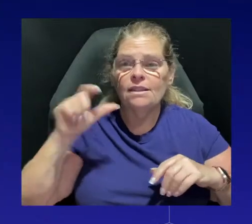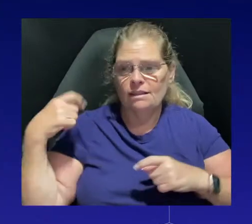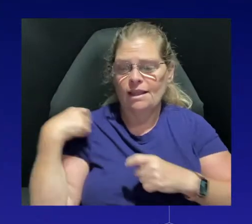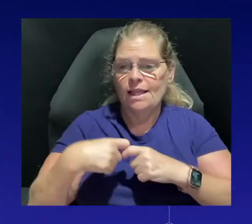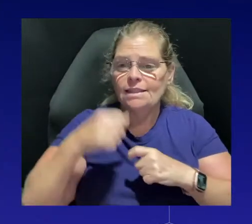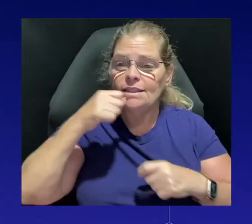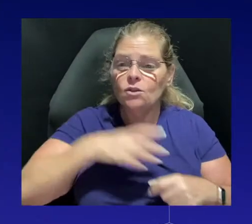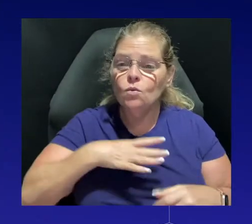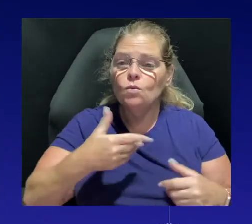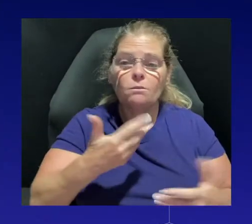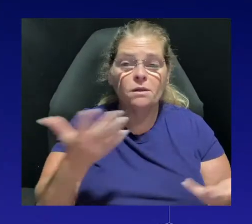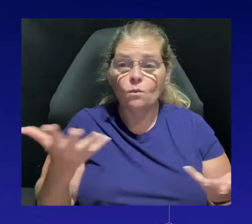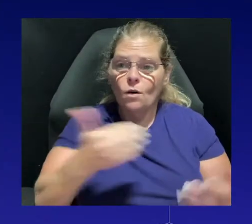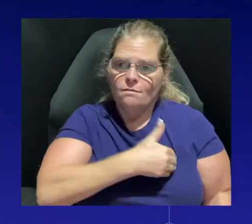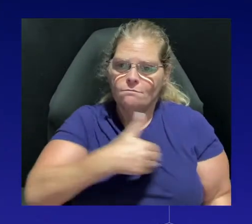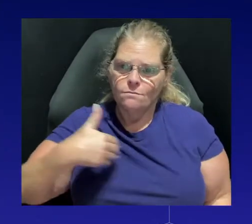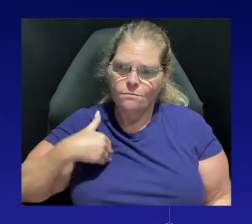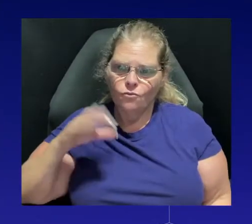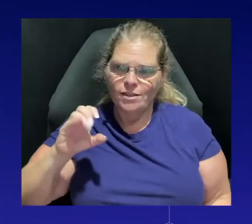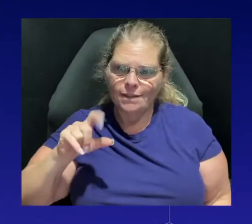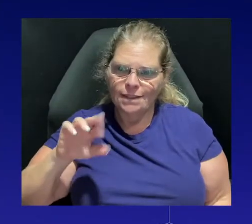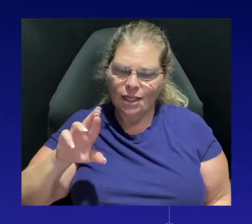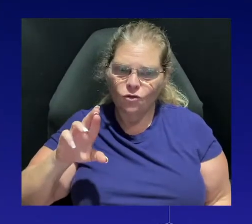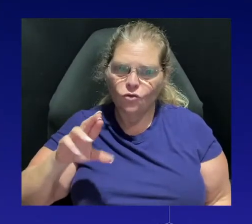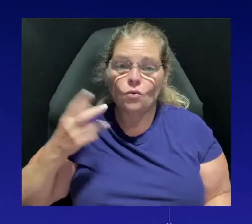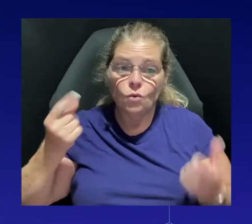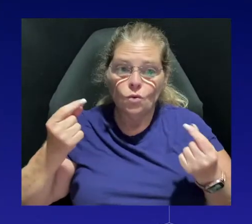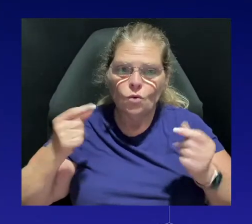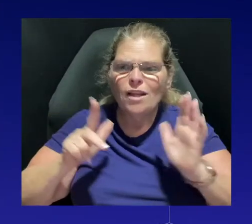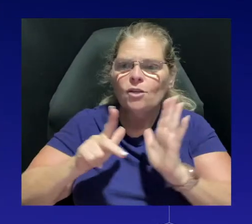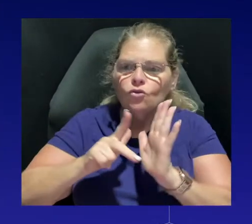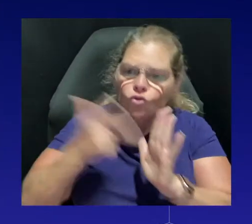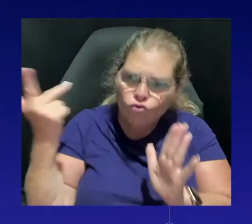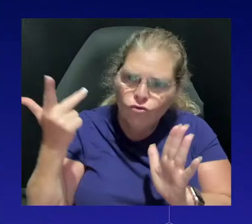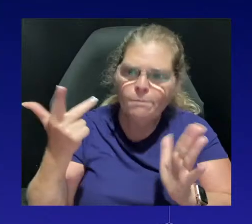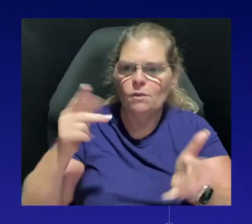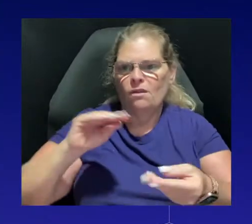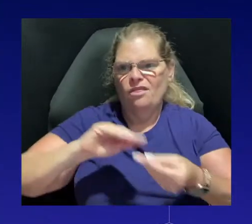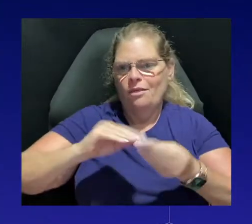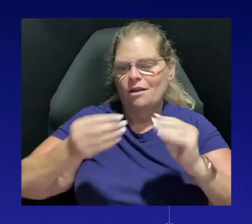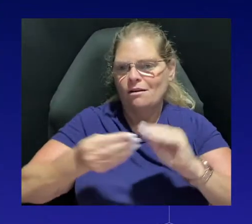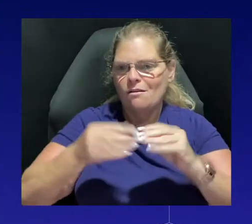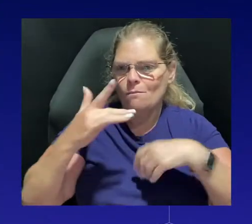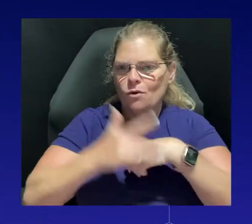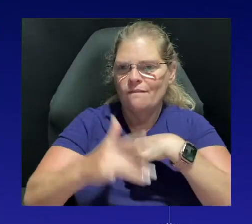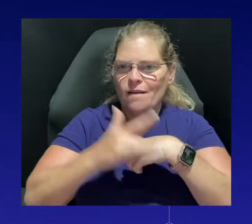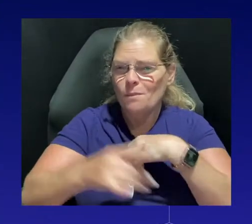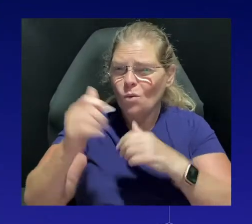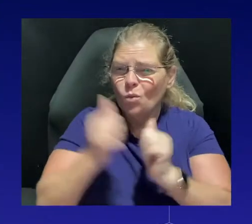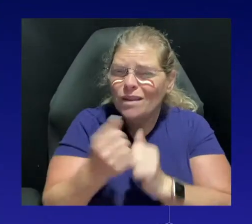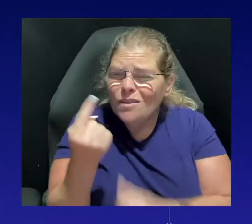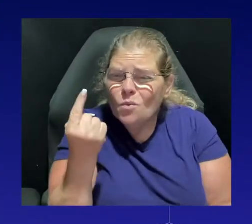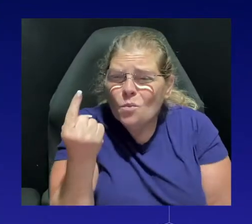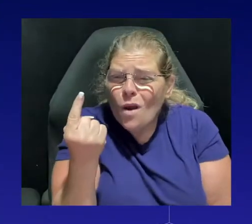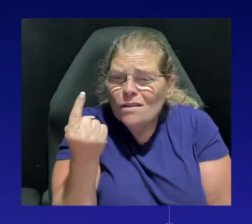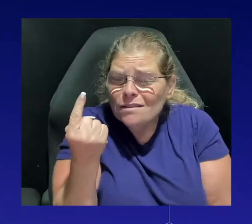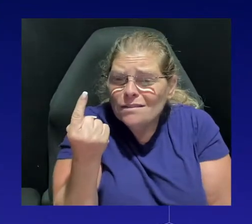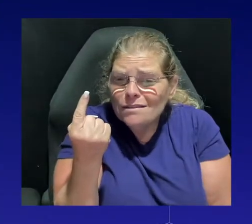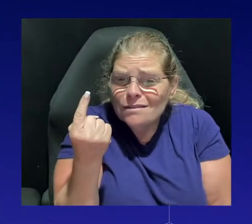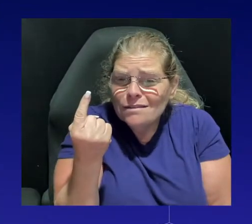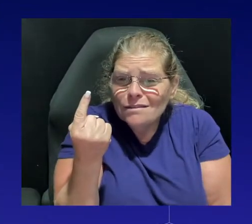cancer. And they tripled the number that were available in the Genome Atlas with that one particular